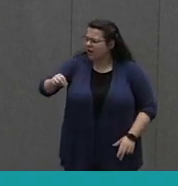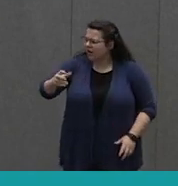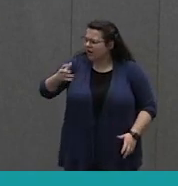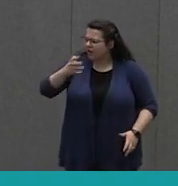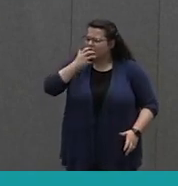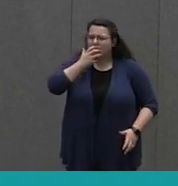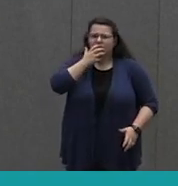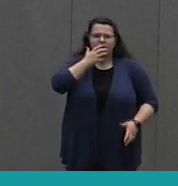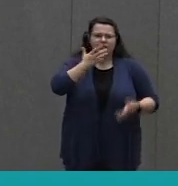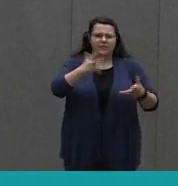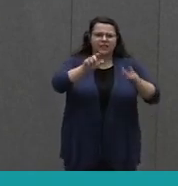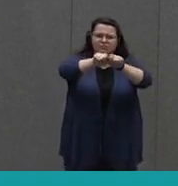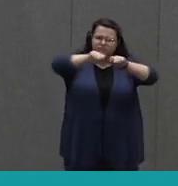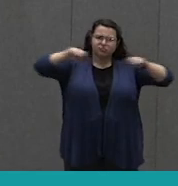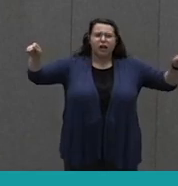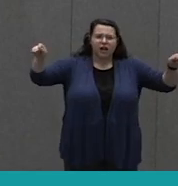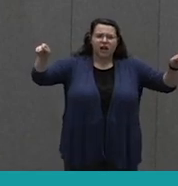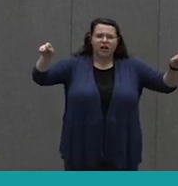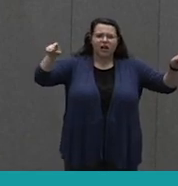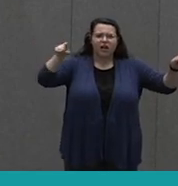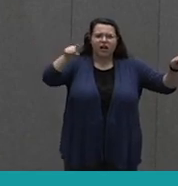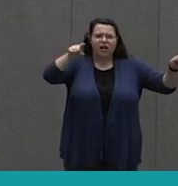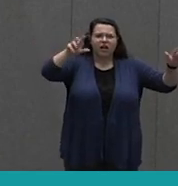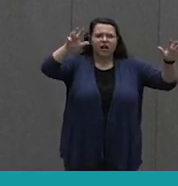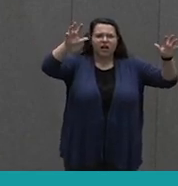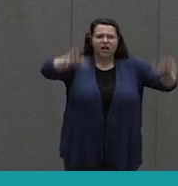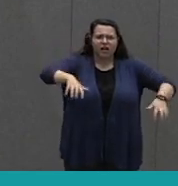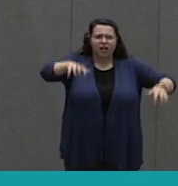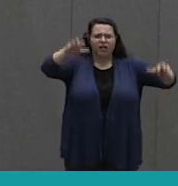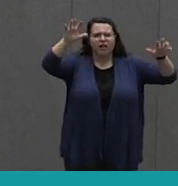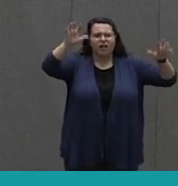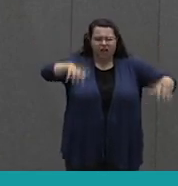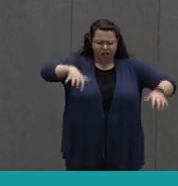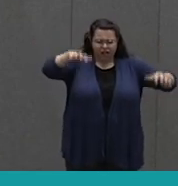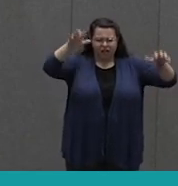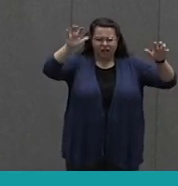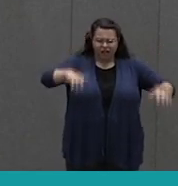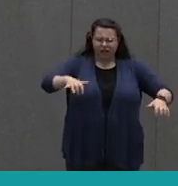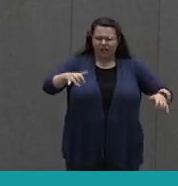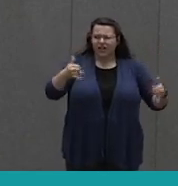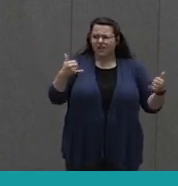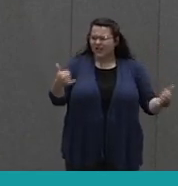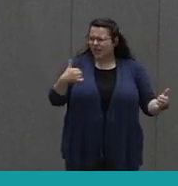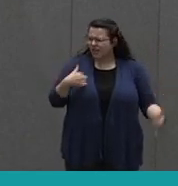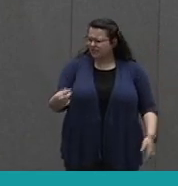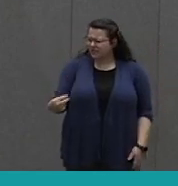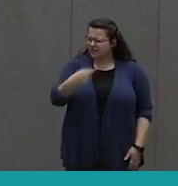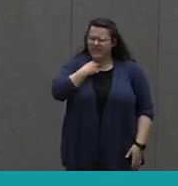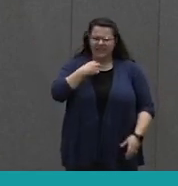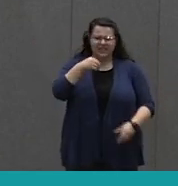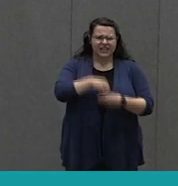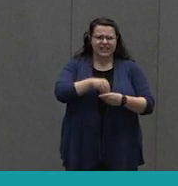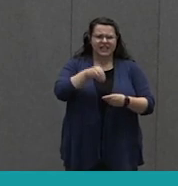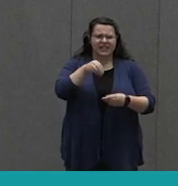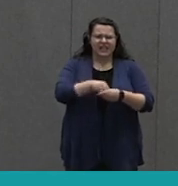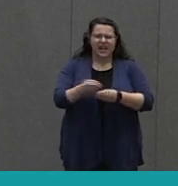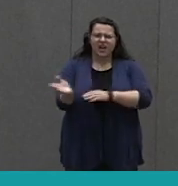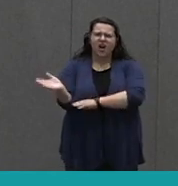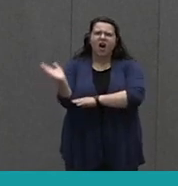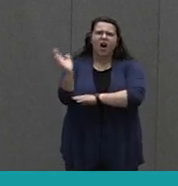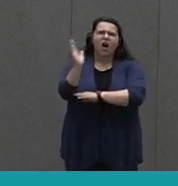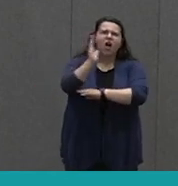she opened the curtains. It was pouring rain. Now she would be stuck inside all